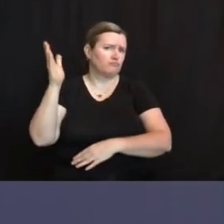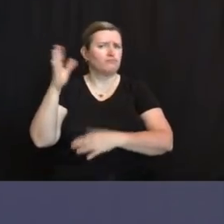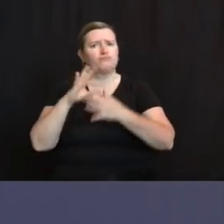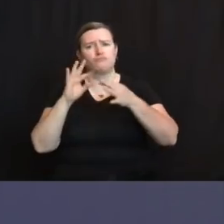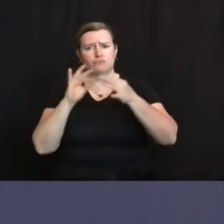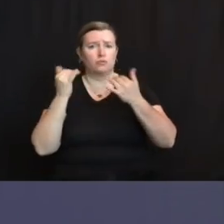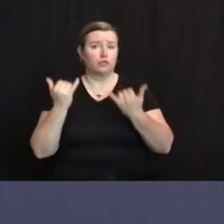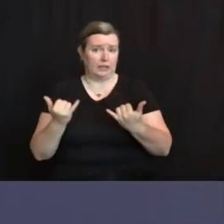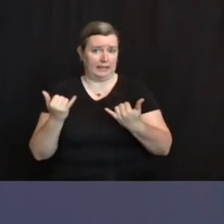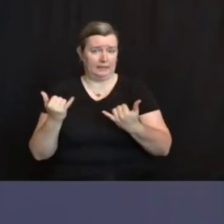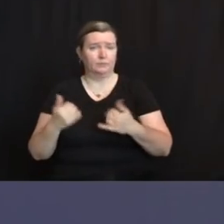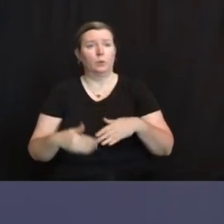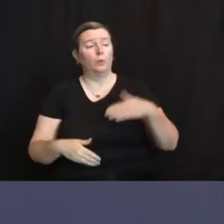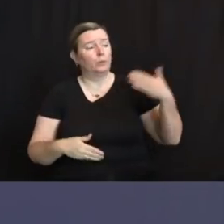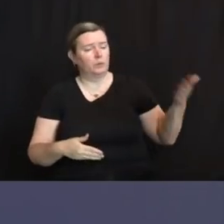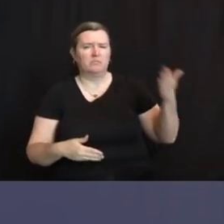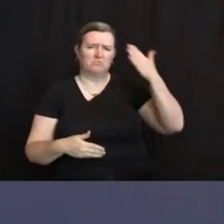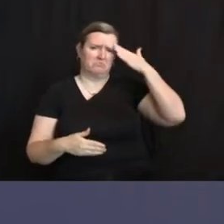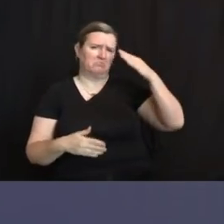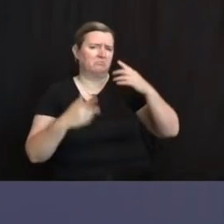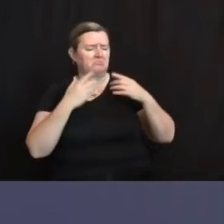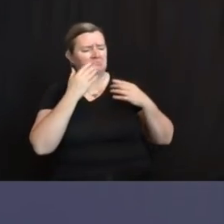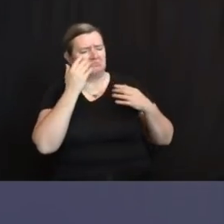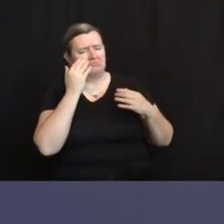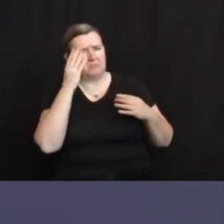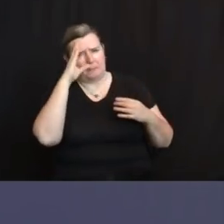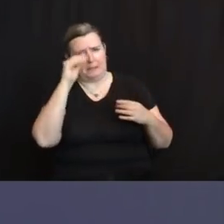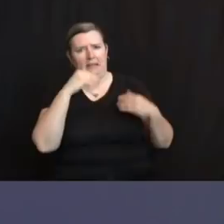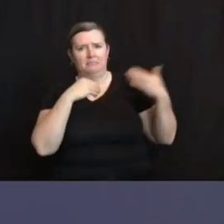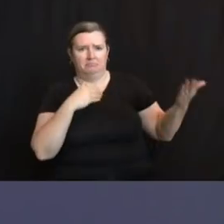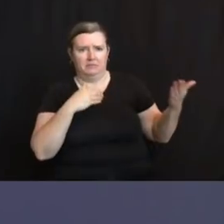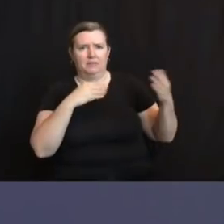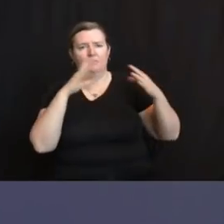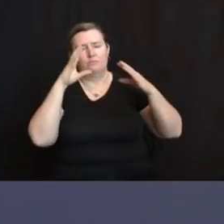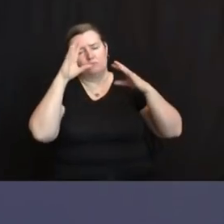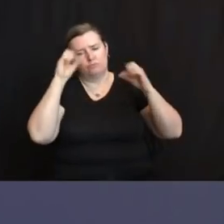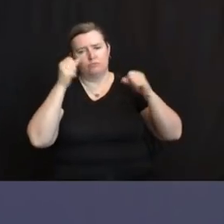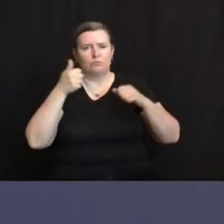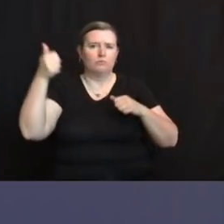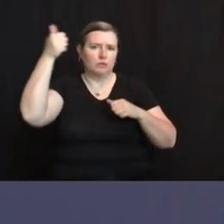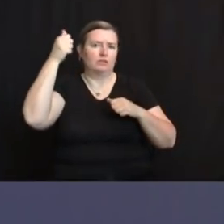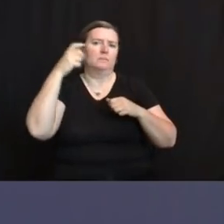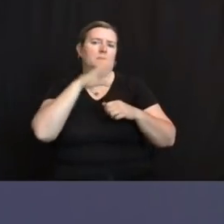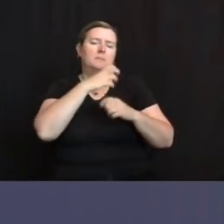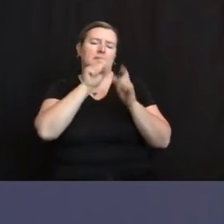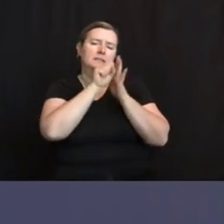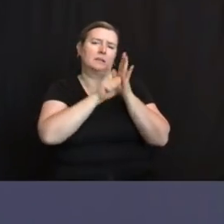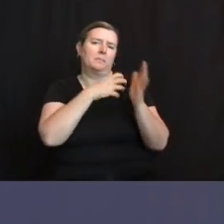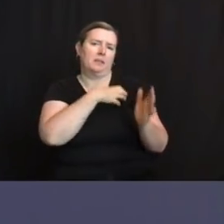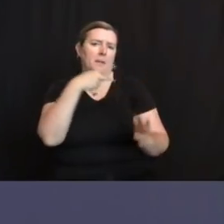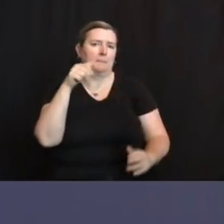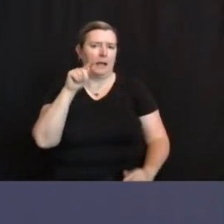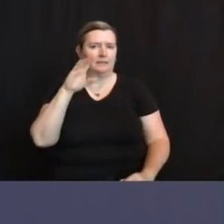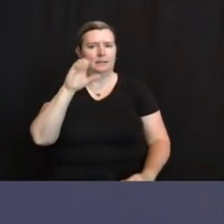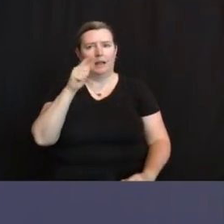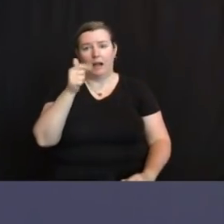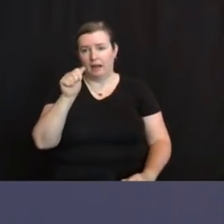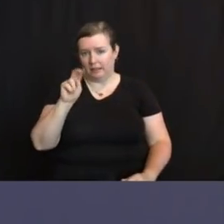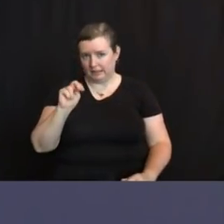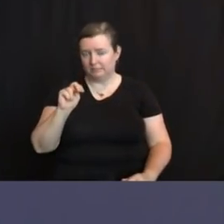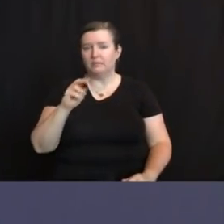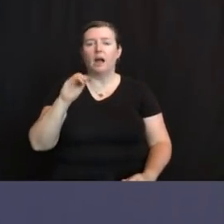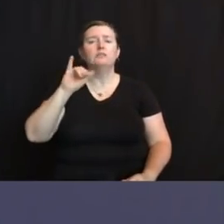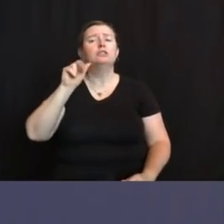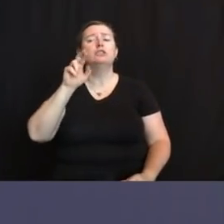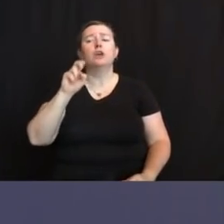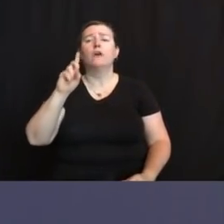no introduction, the Superintendent of the State Police, Colonel Pat Callahan. Jared Maples is with us, Director of Office of Homeland Security and Preparedness.